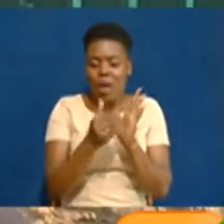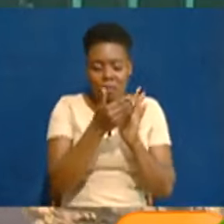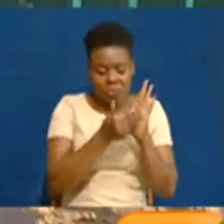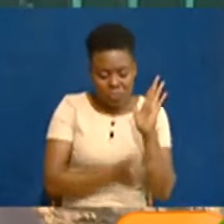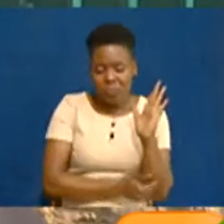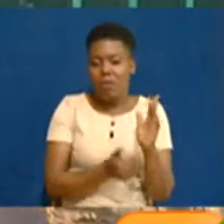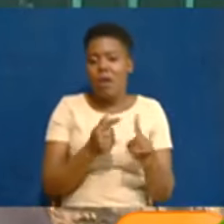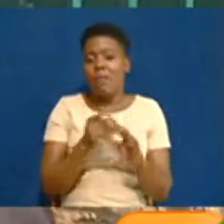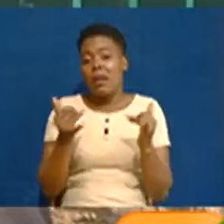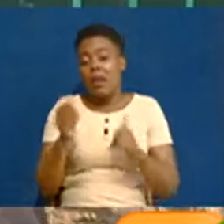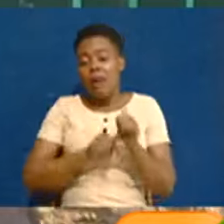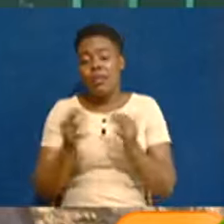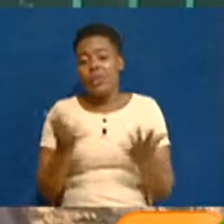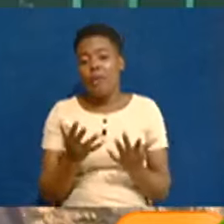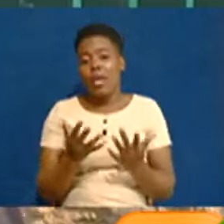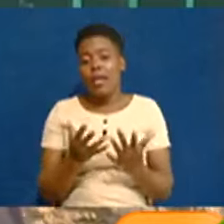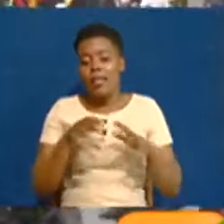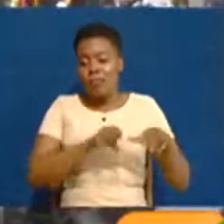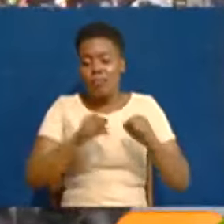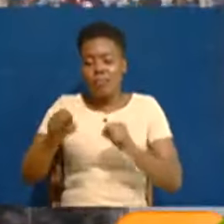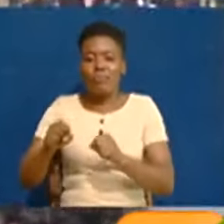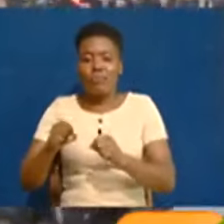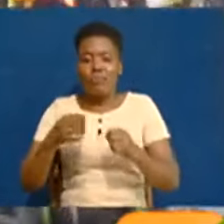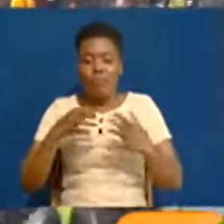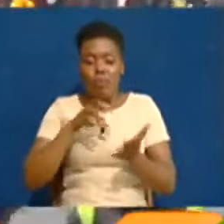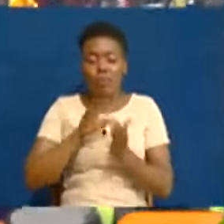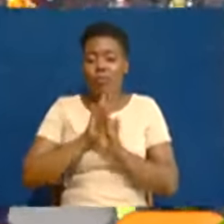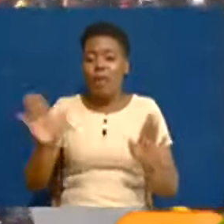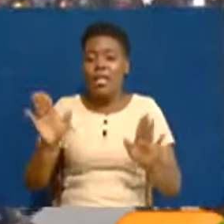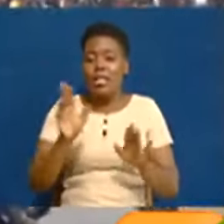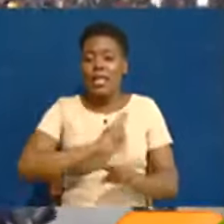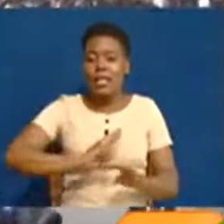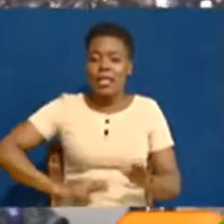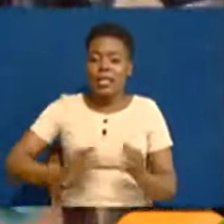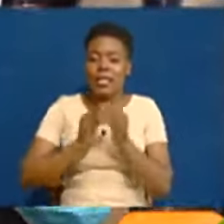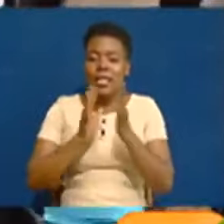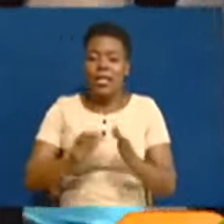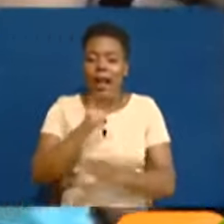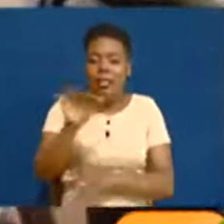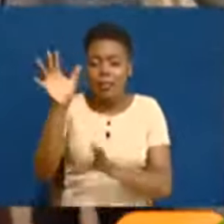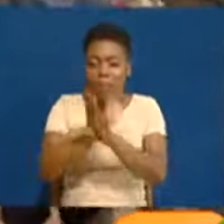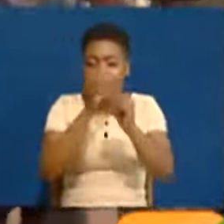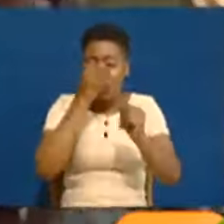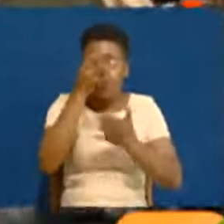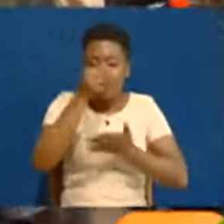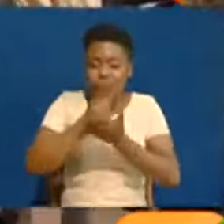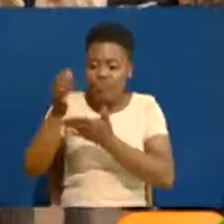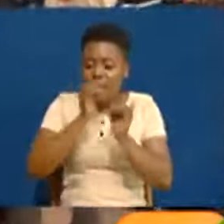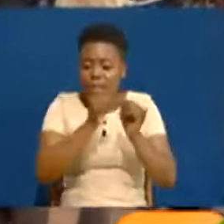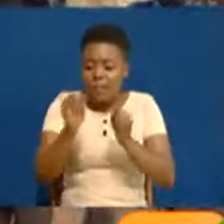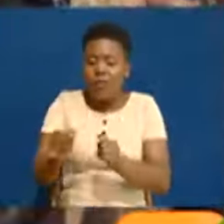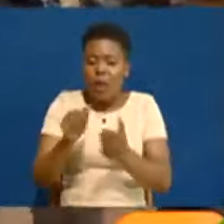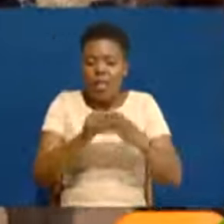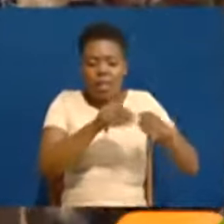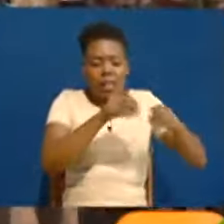discourse and in my action. That's what this country needs. The religious leader asking President Ruto to nominate individuals known to